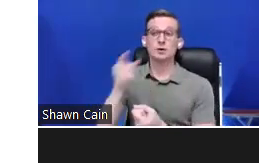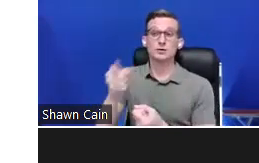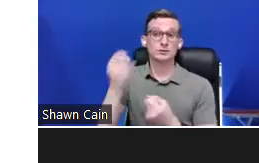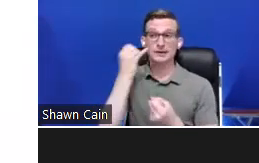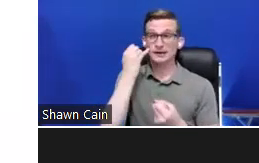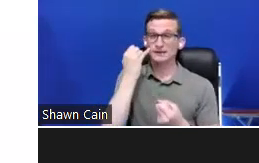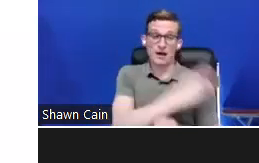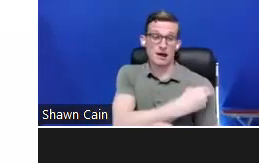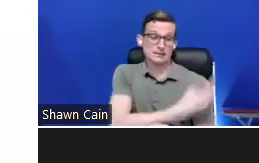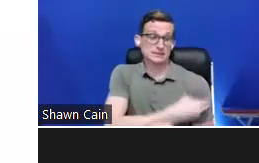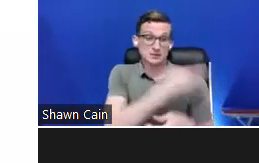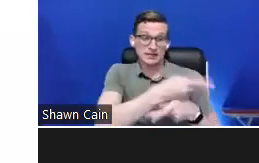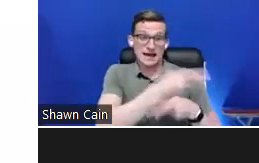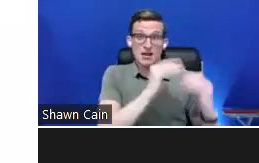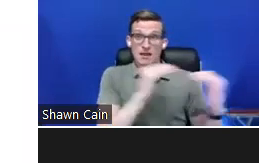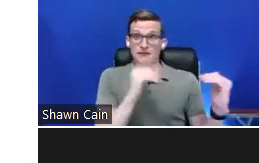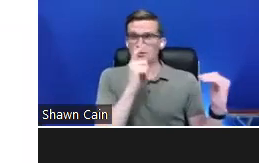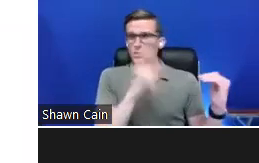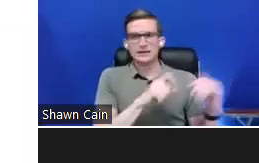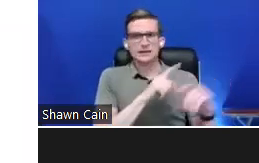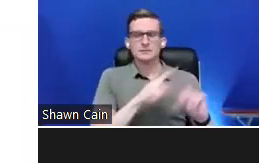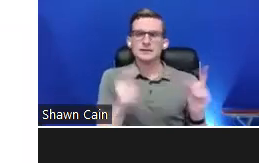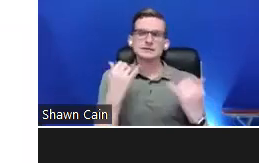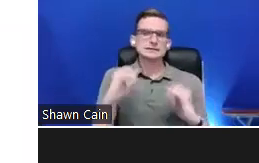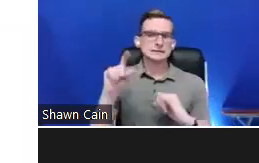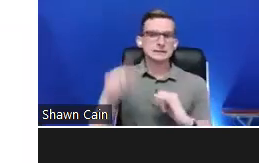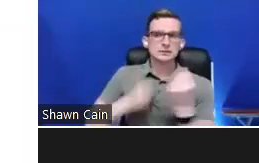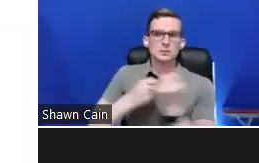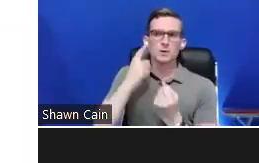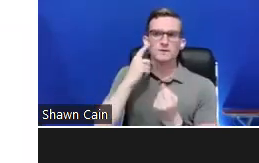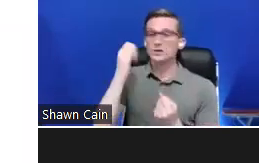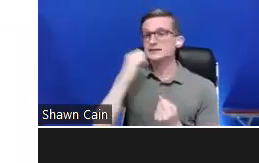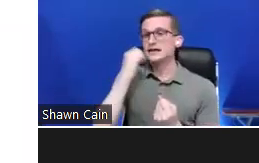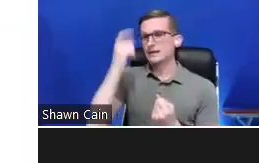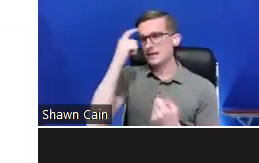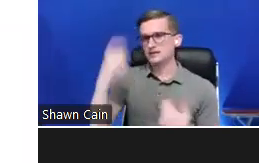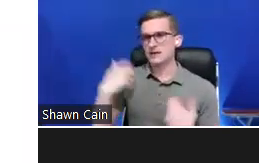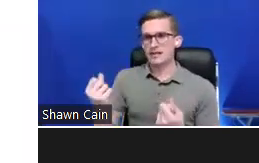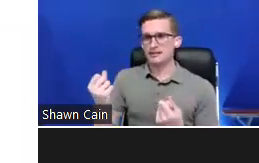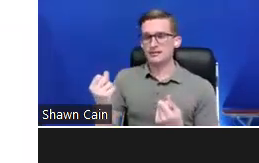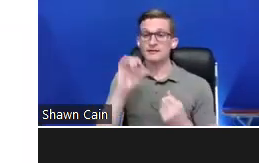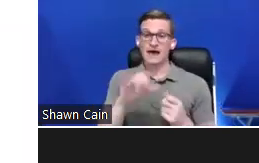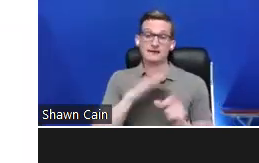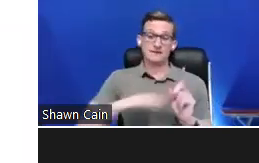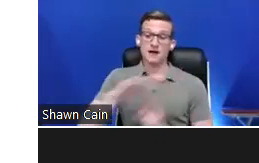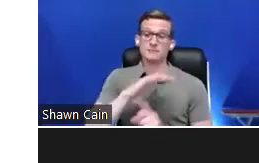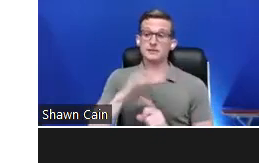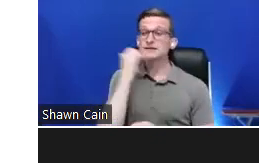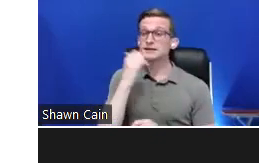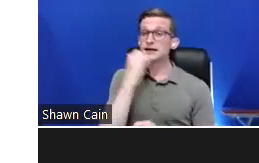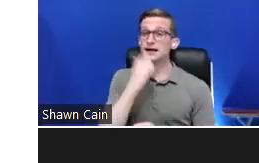life due to your mental health needs. In this transitional living home, you're supported with your daily personal care, taking of